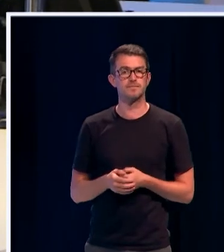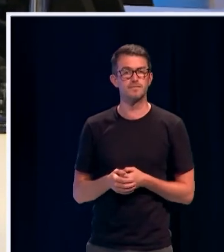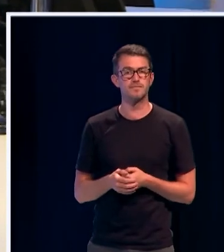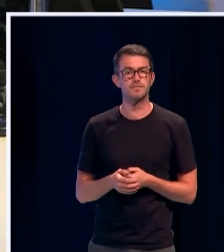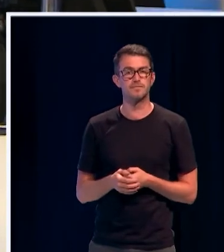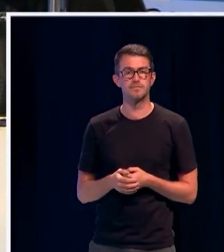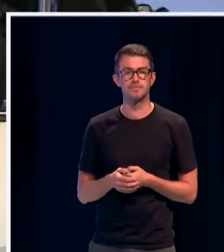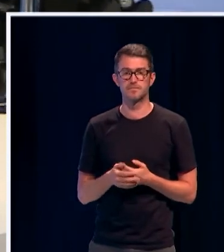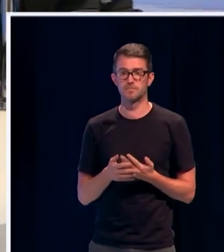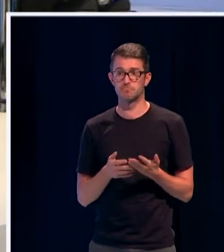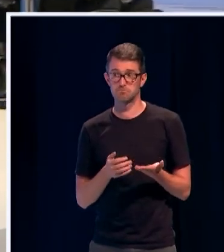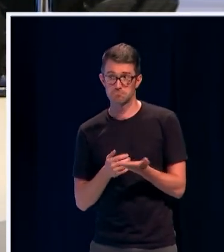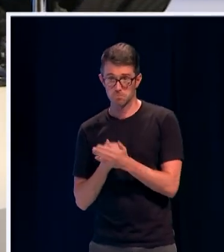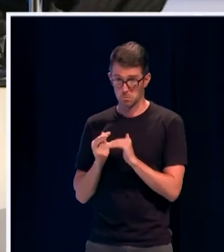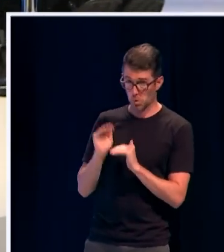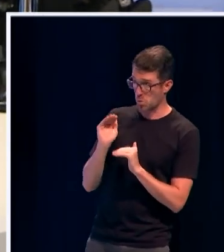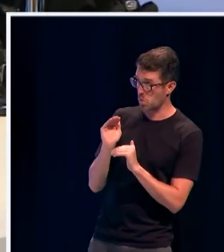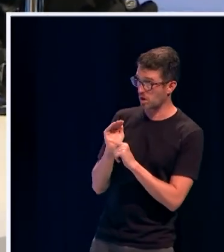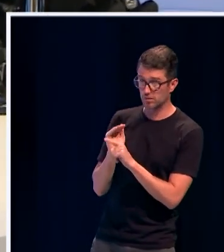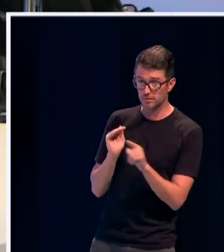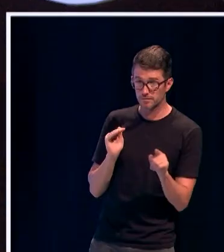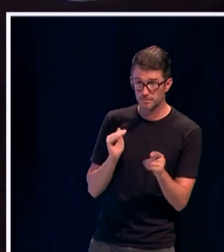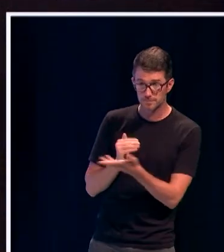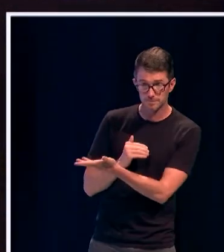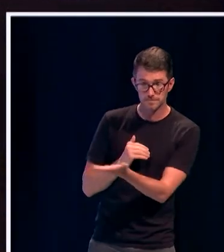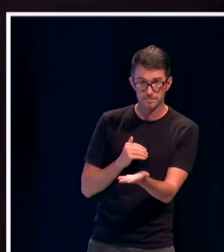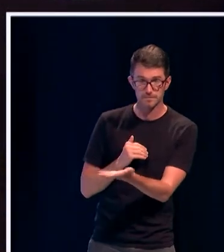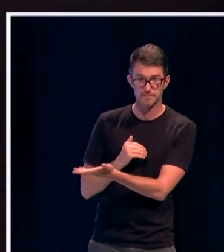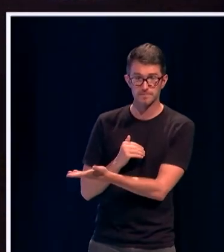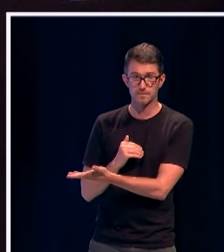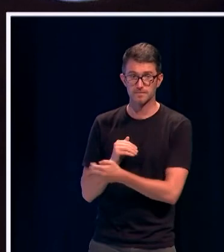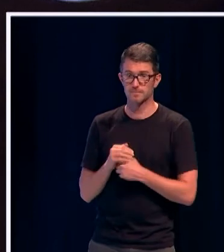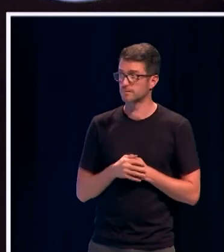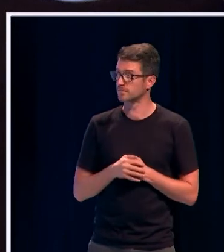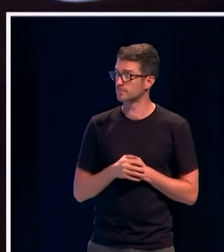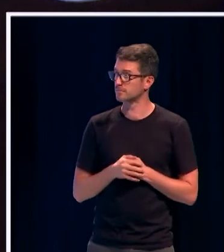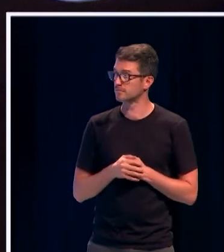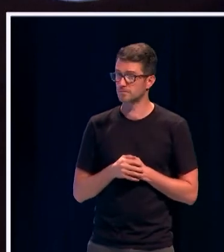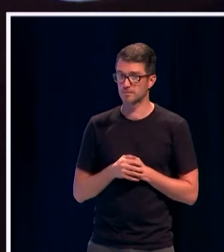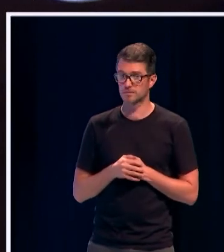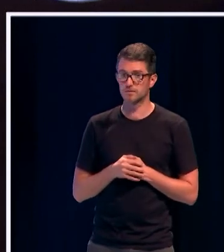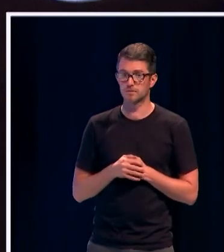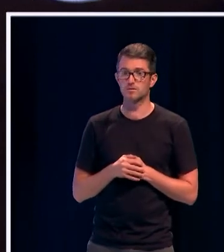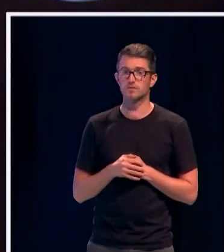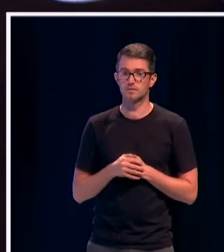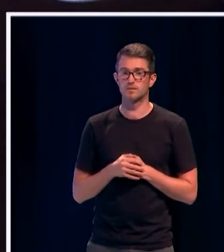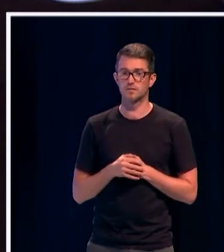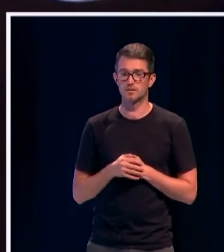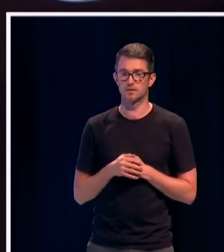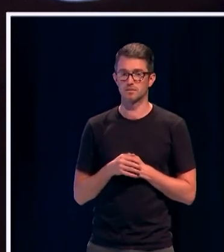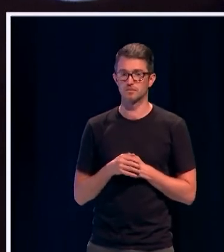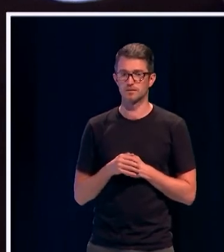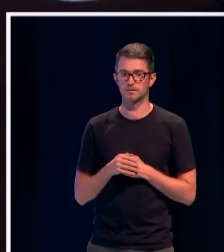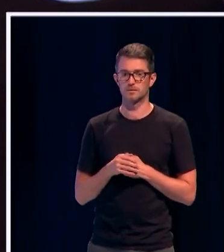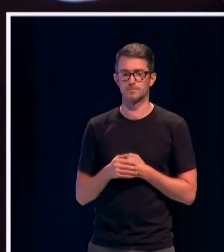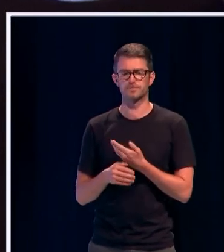to add one point, that for me, capacity building is also amplifying